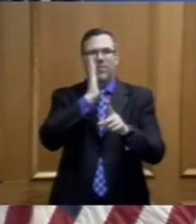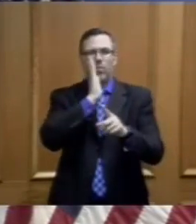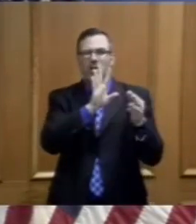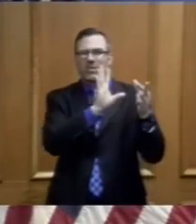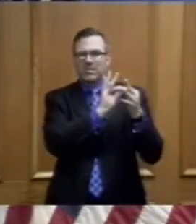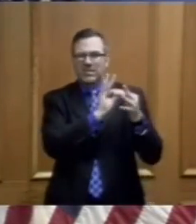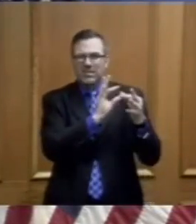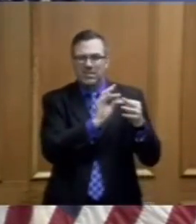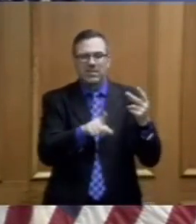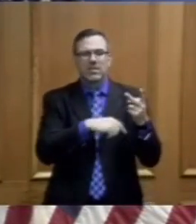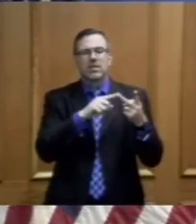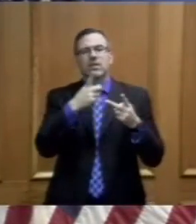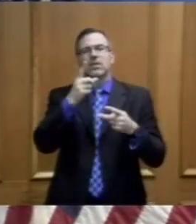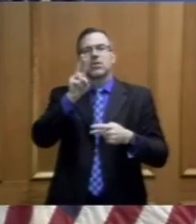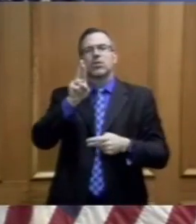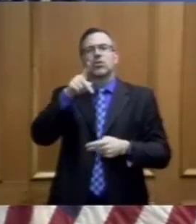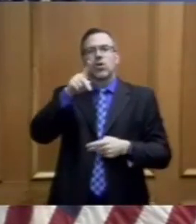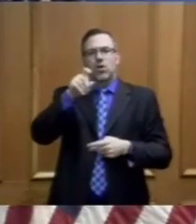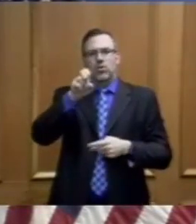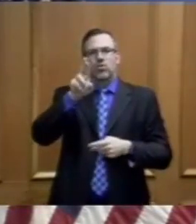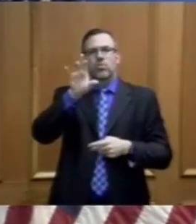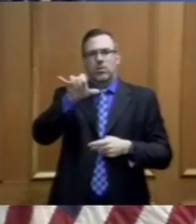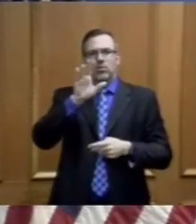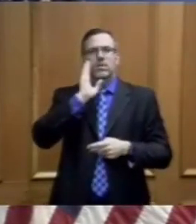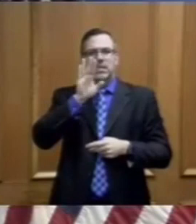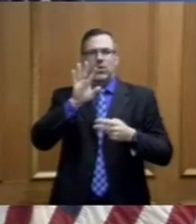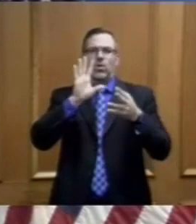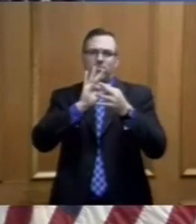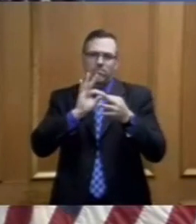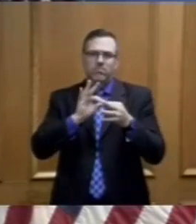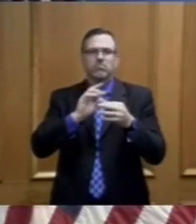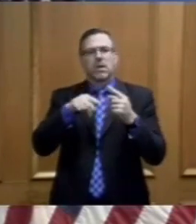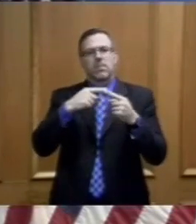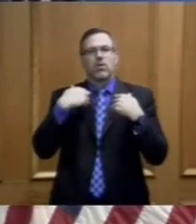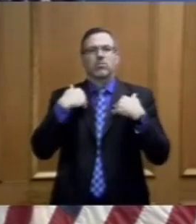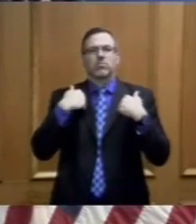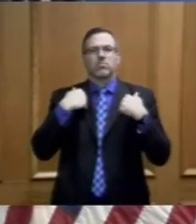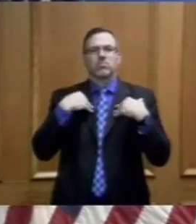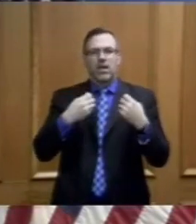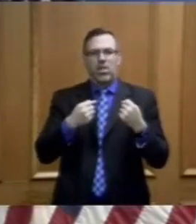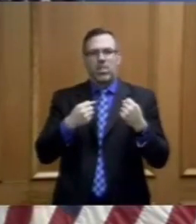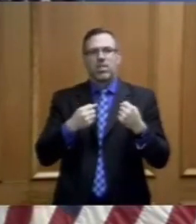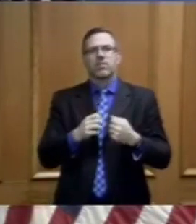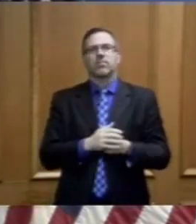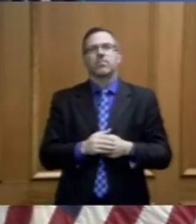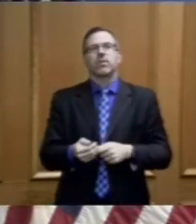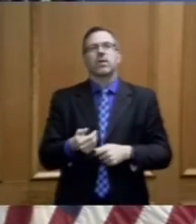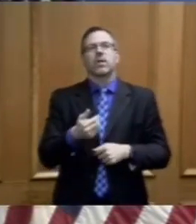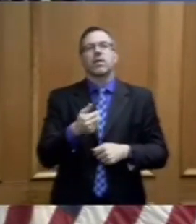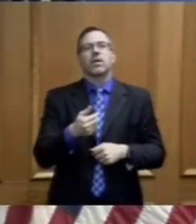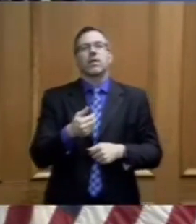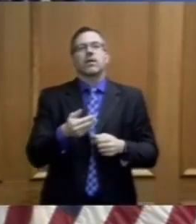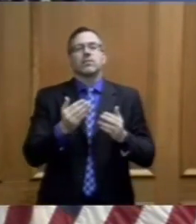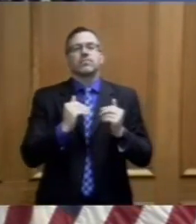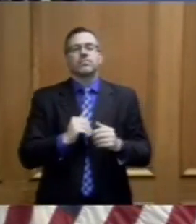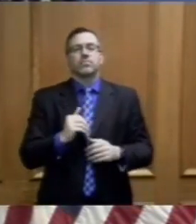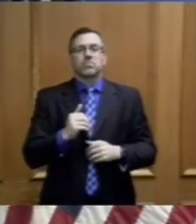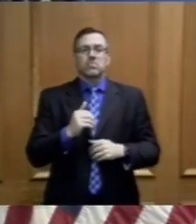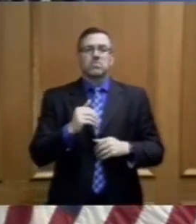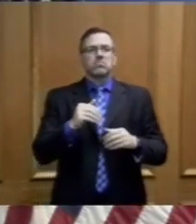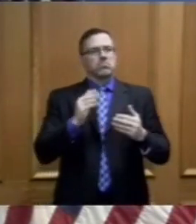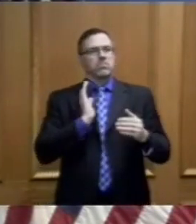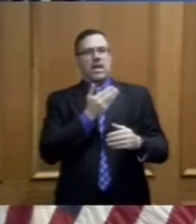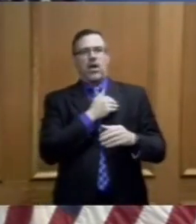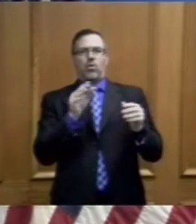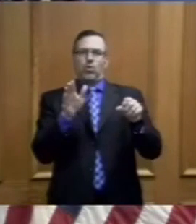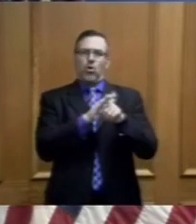have Dr. Piercy give a health update before we answer questions. Members of our Unified Command